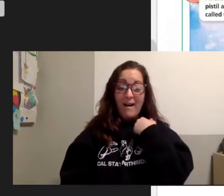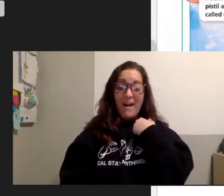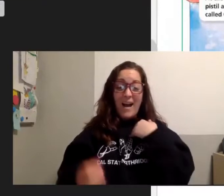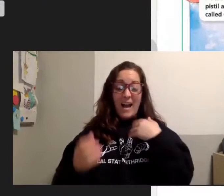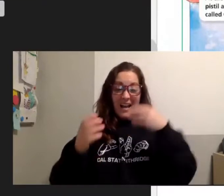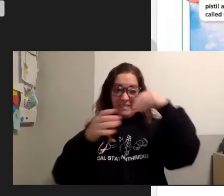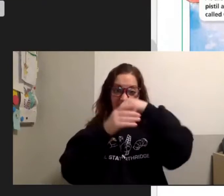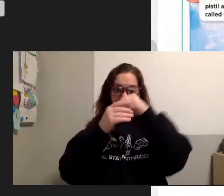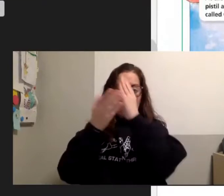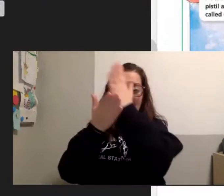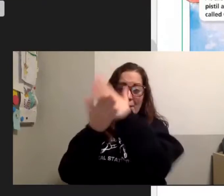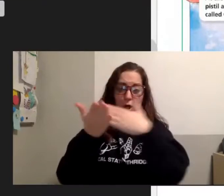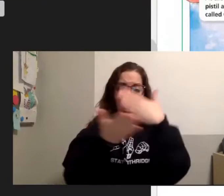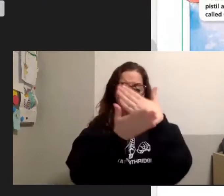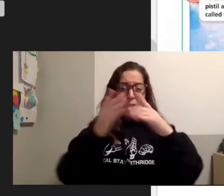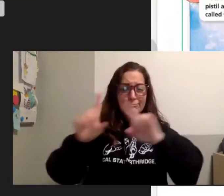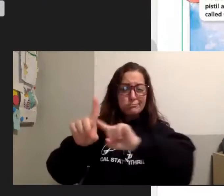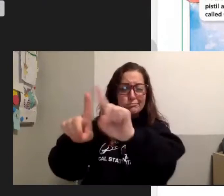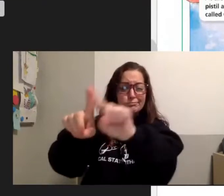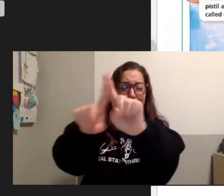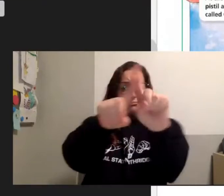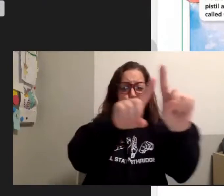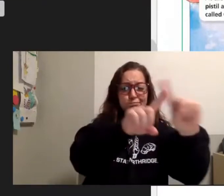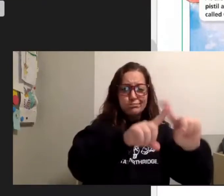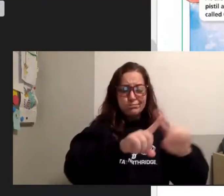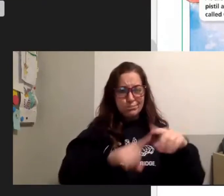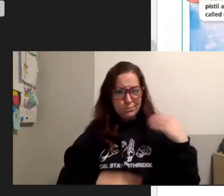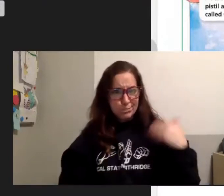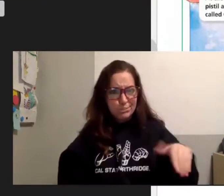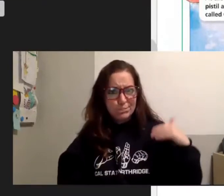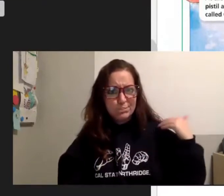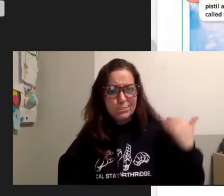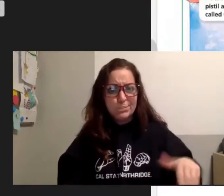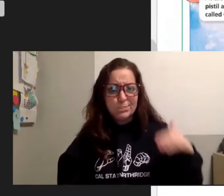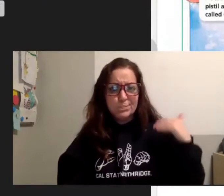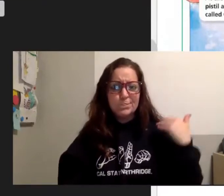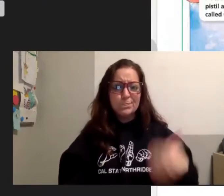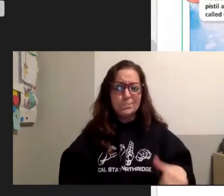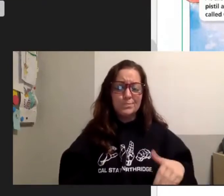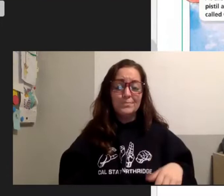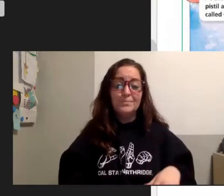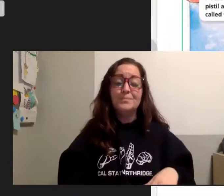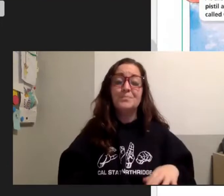A flower is made up of many parts.